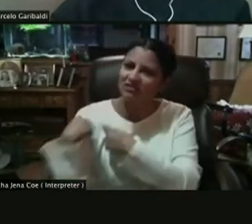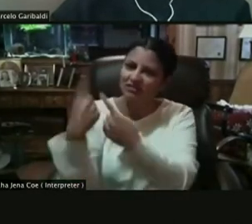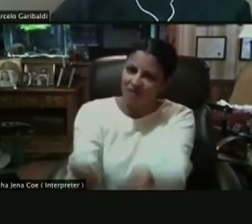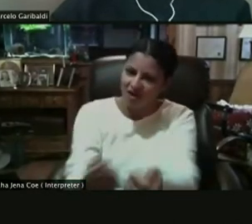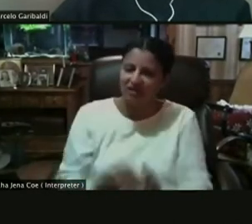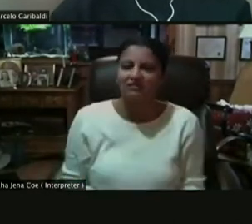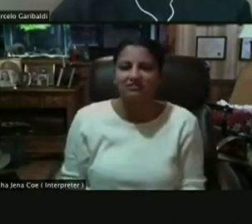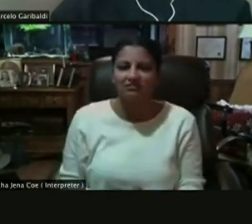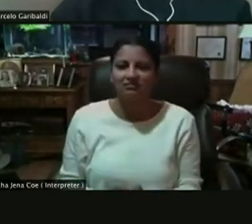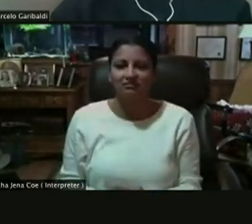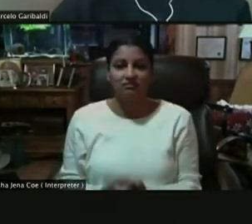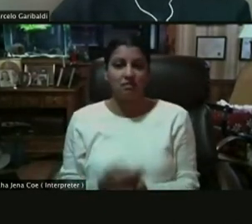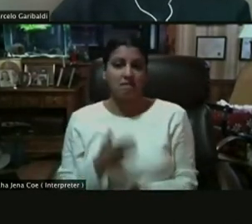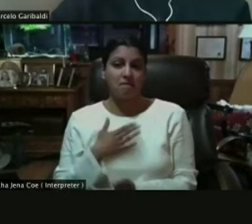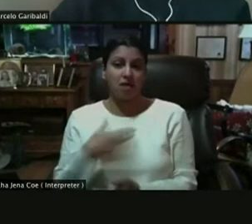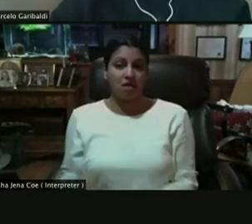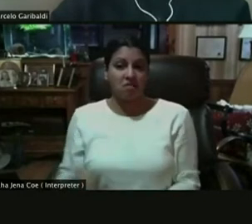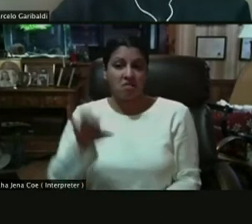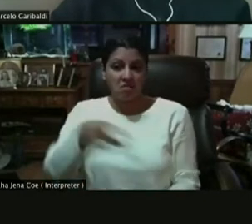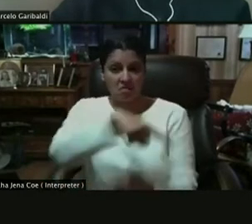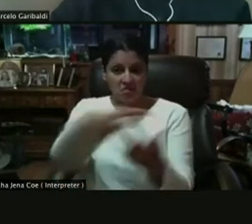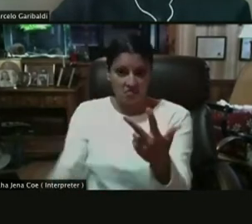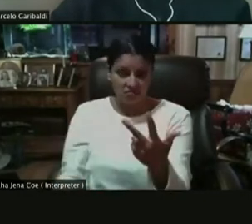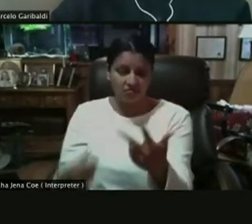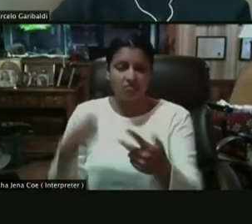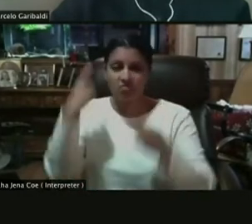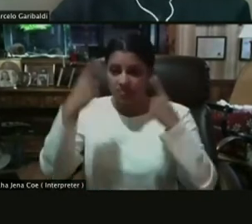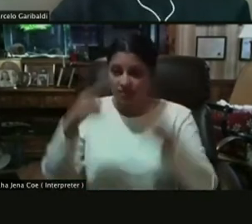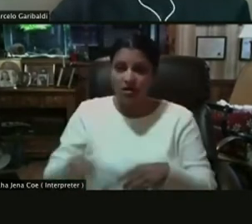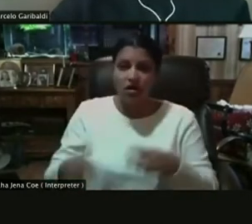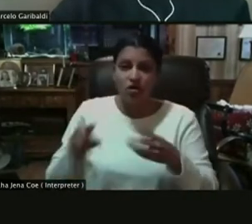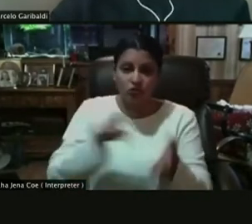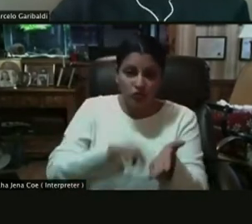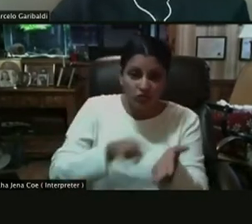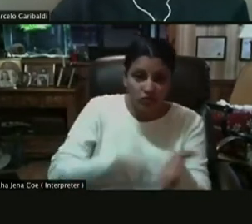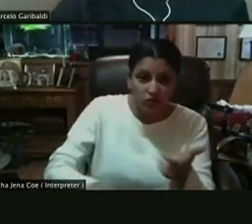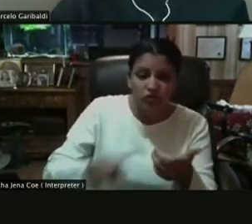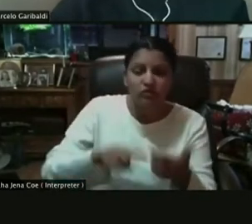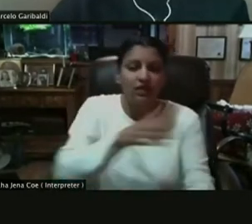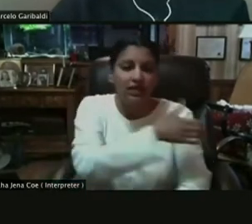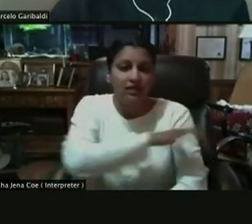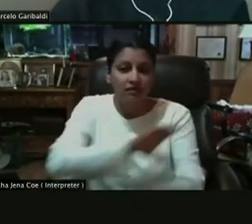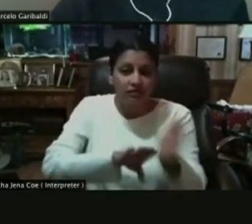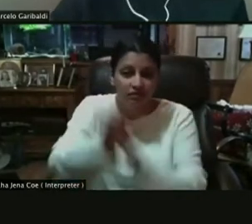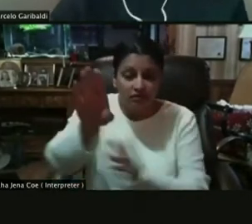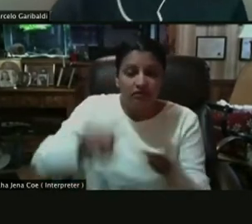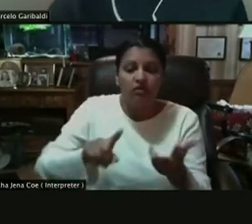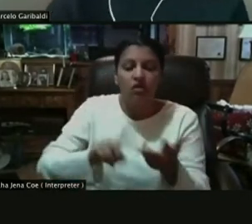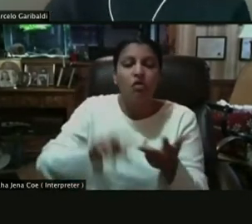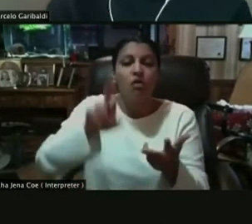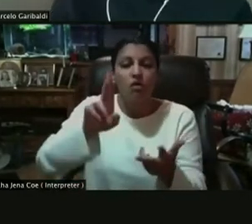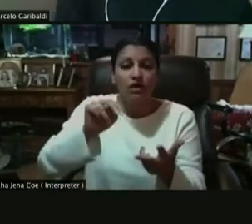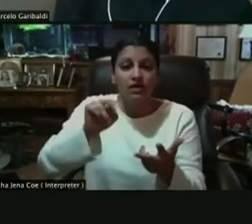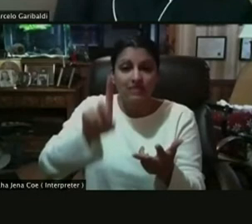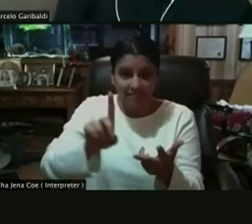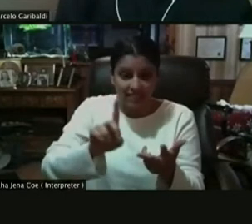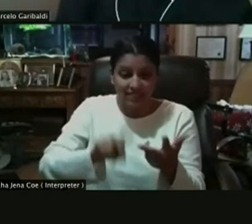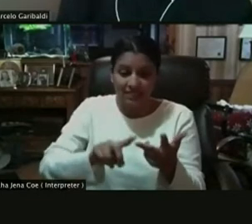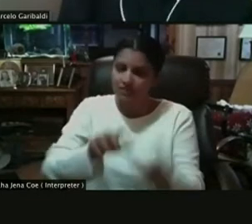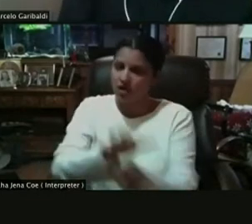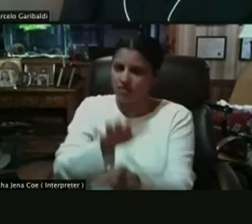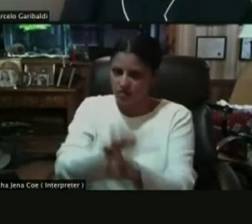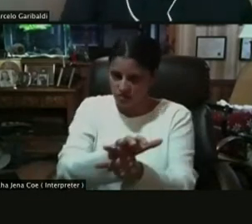say is, you know, three buckets here. You can think about research and clinical development, R&D. You always hear about that.